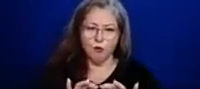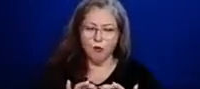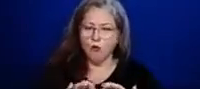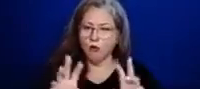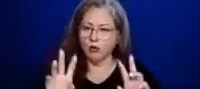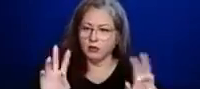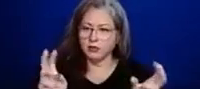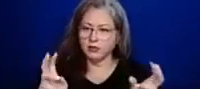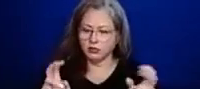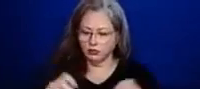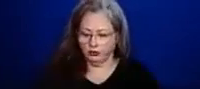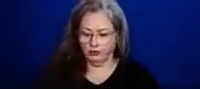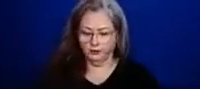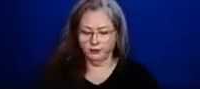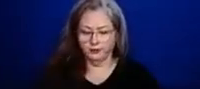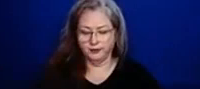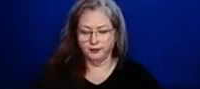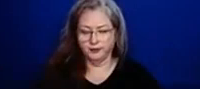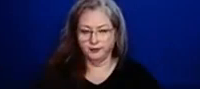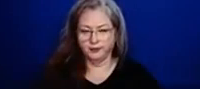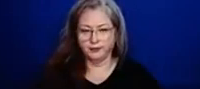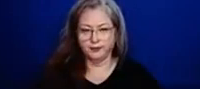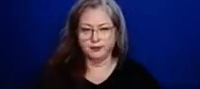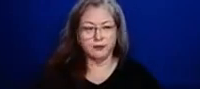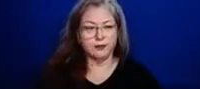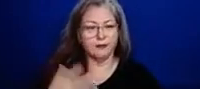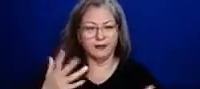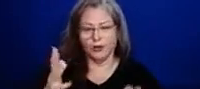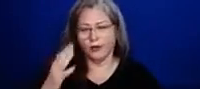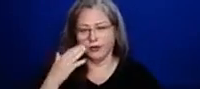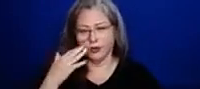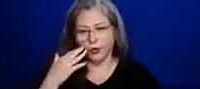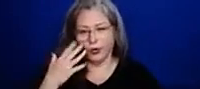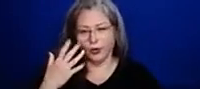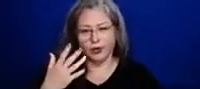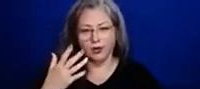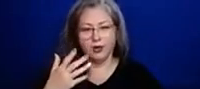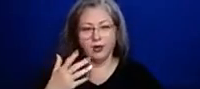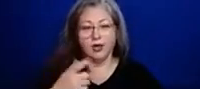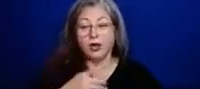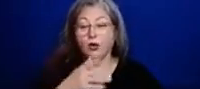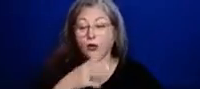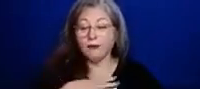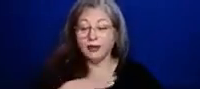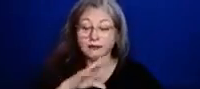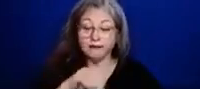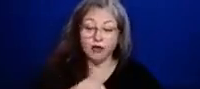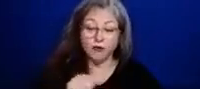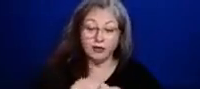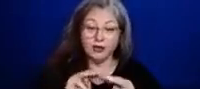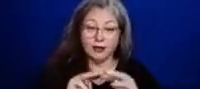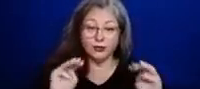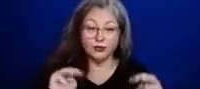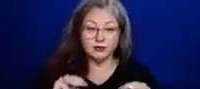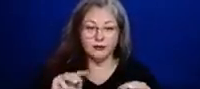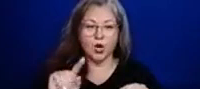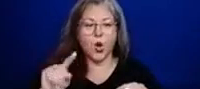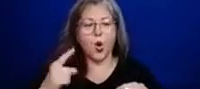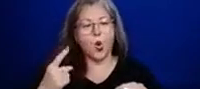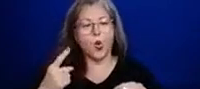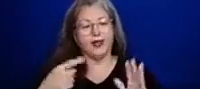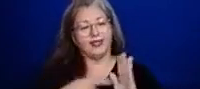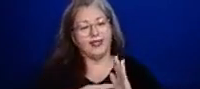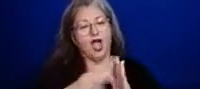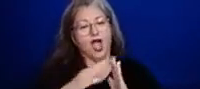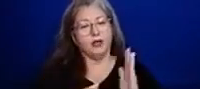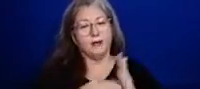issue, no? Because we all know that women in museums are on the paintings, not on the